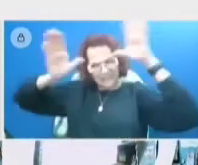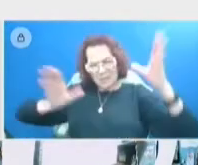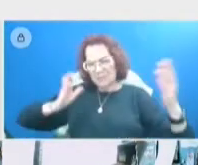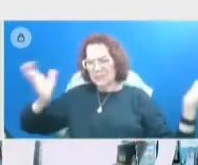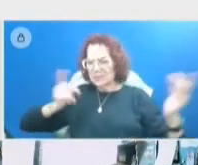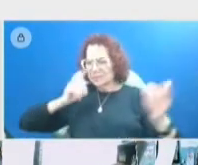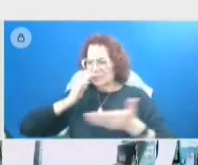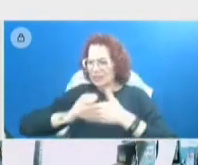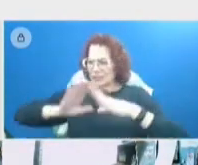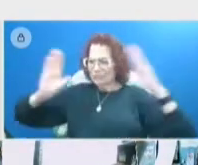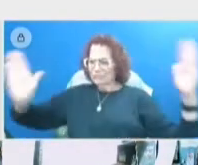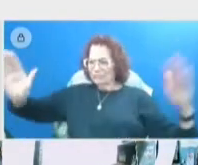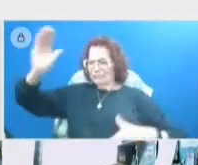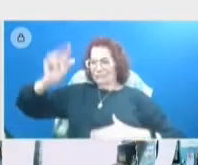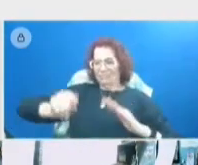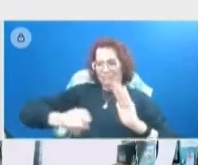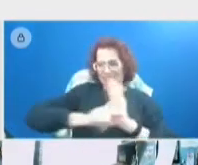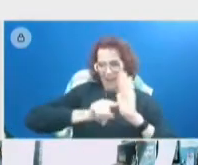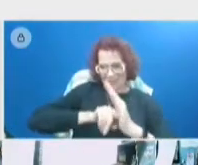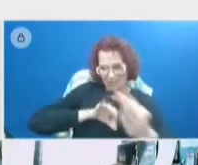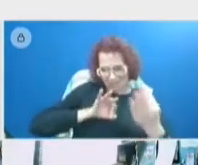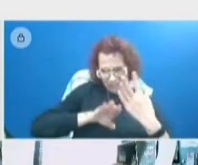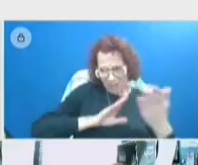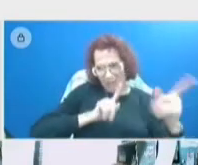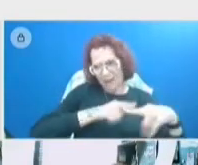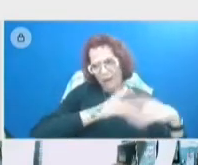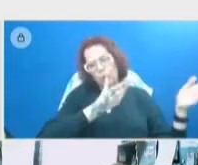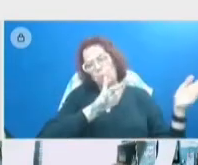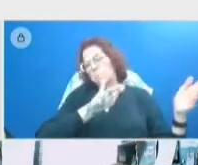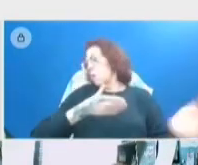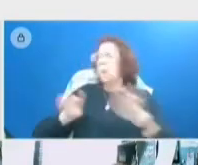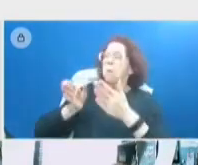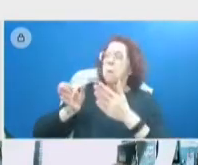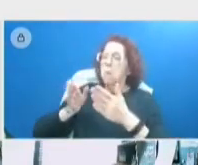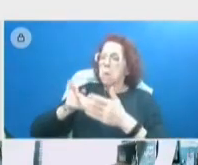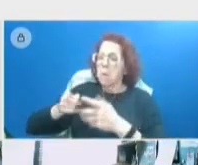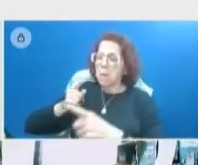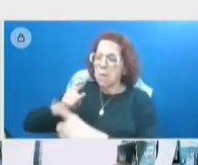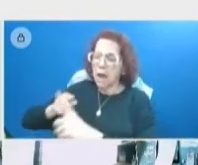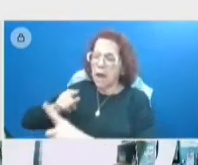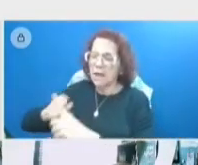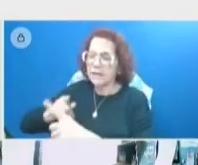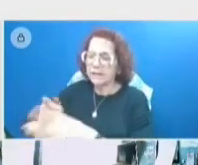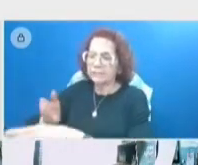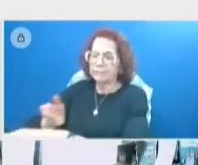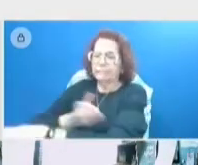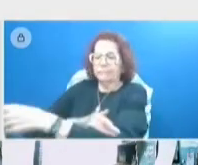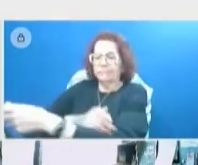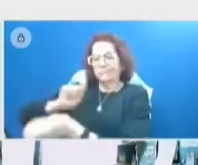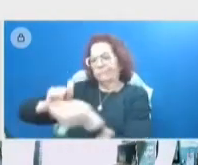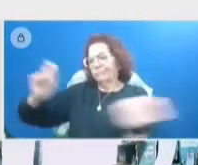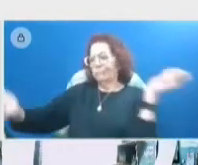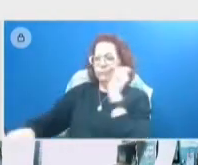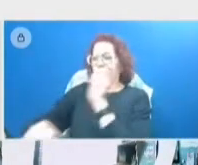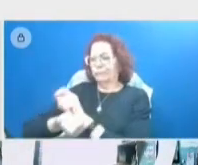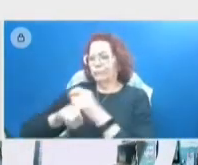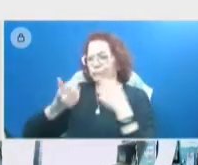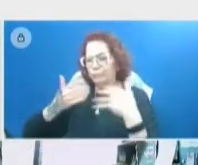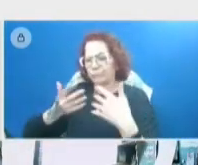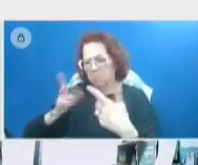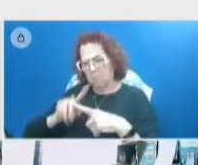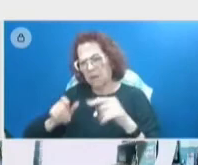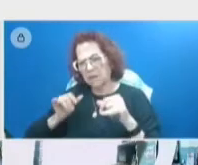that there is still very substantial dissatisfaction among the user community. All right, I'm sorry